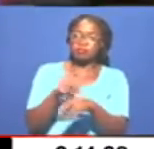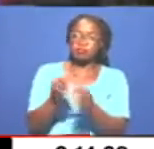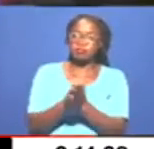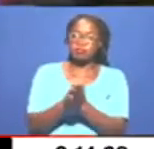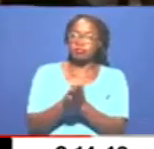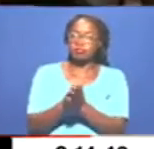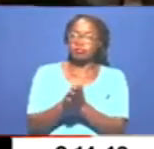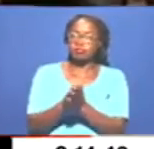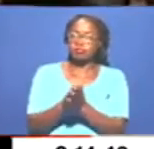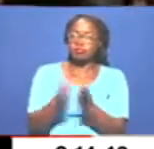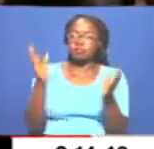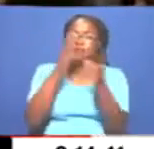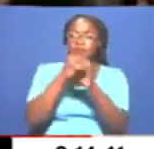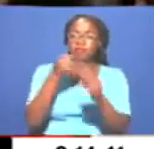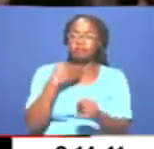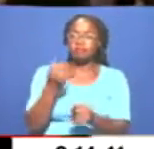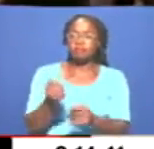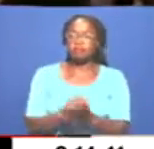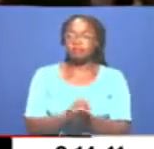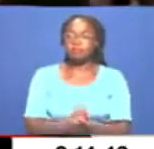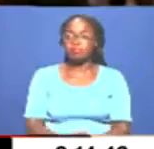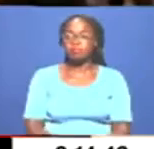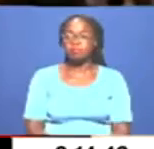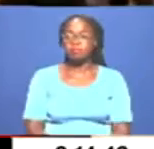ndio president tunataka.